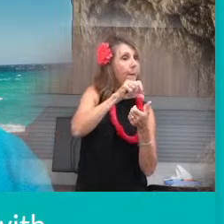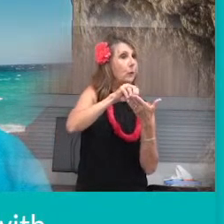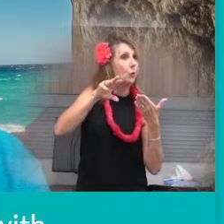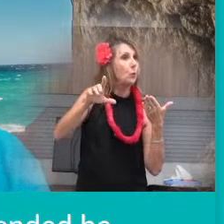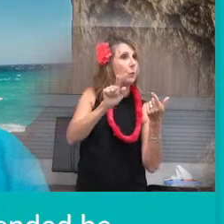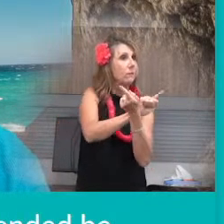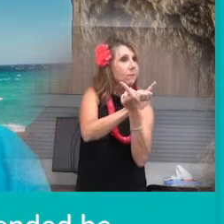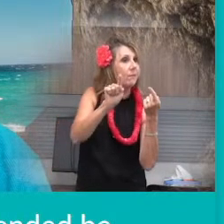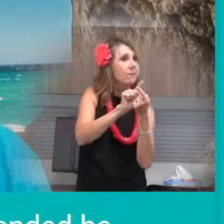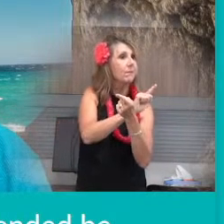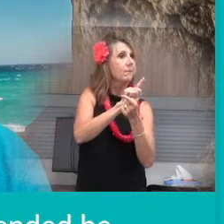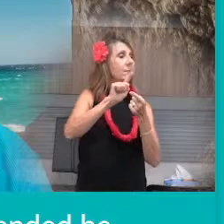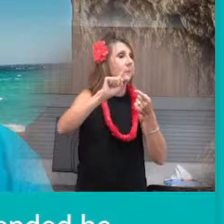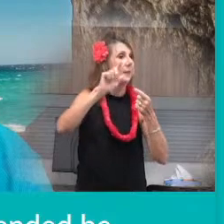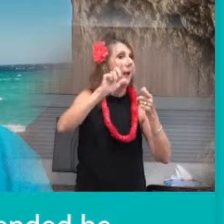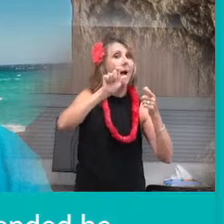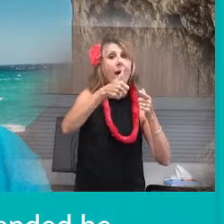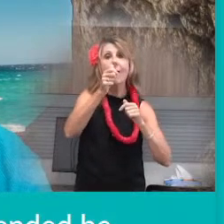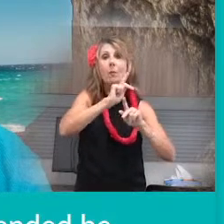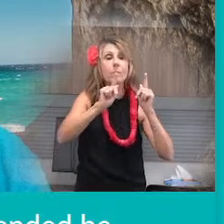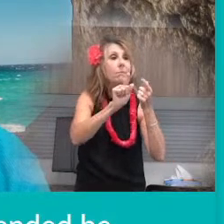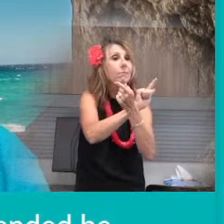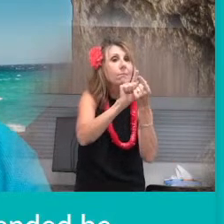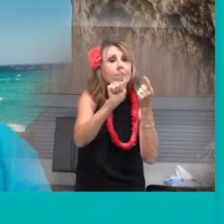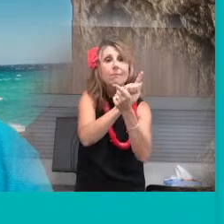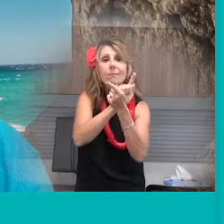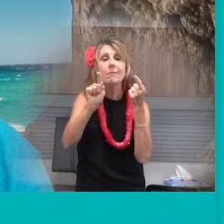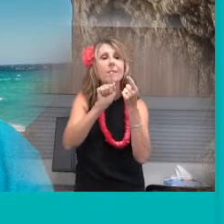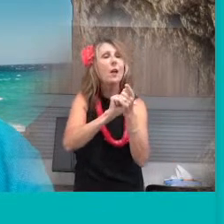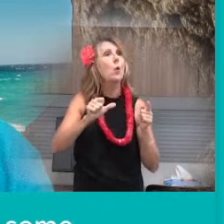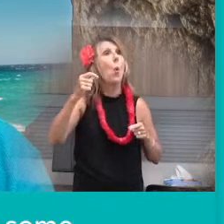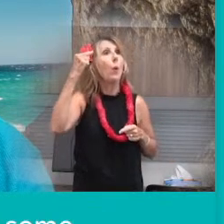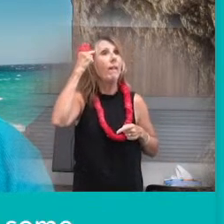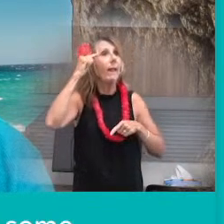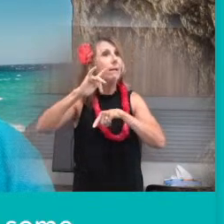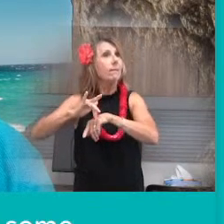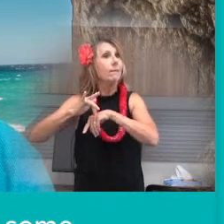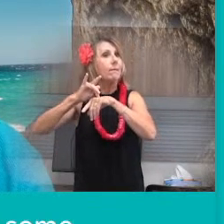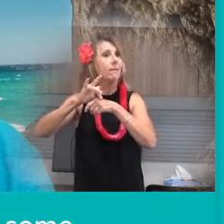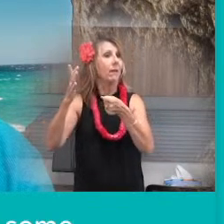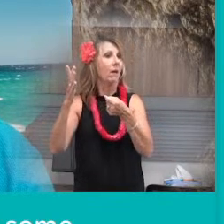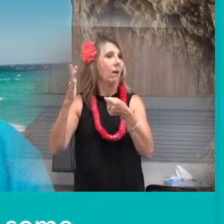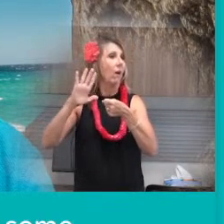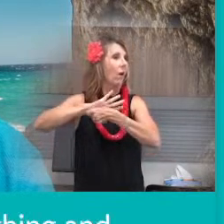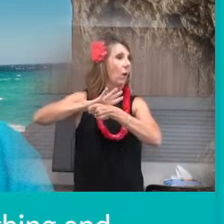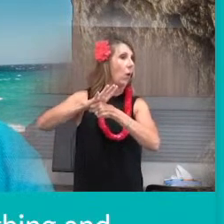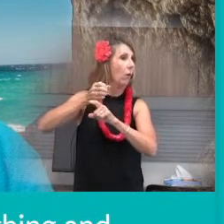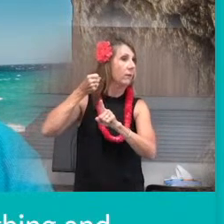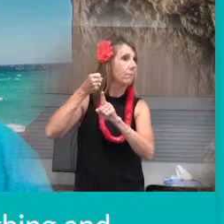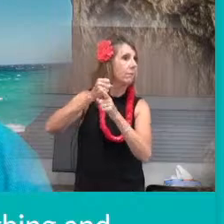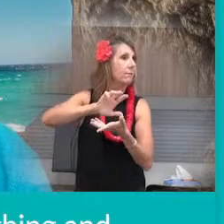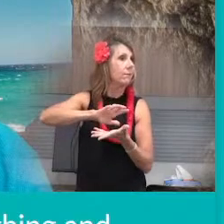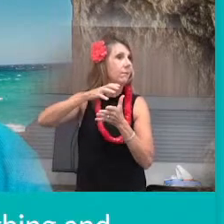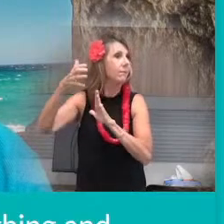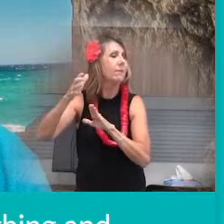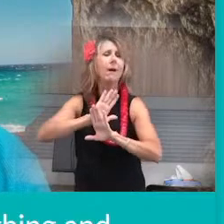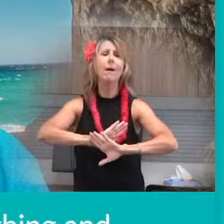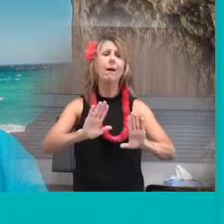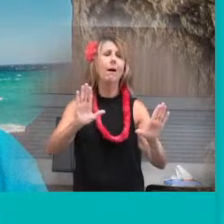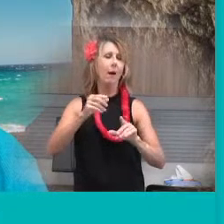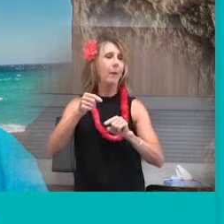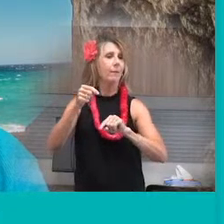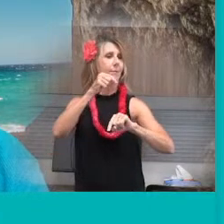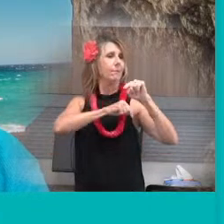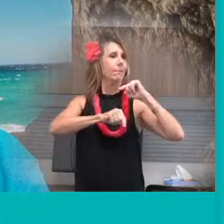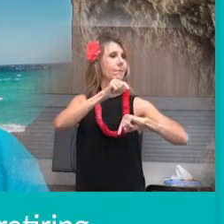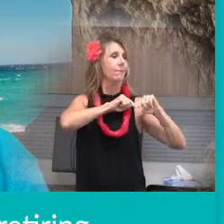touch with. Don't let how this ended be the sum of your career. I'm sure there's some good times, but remember everything.